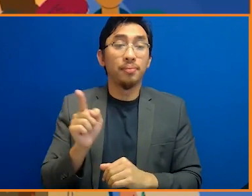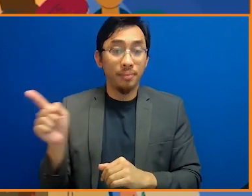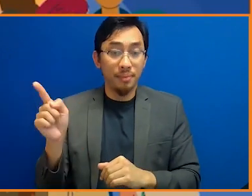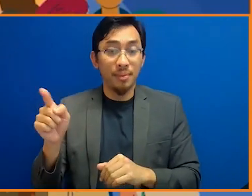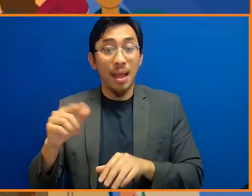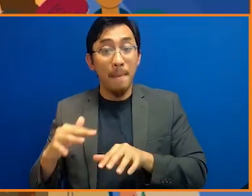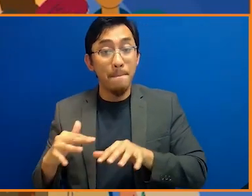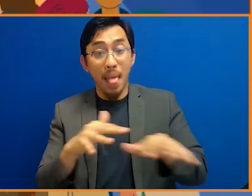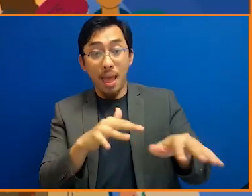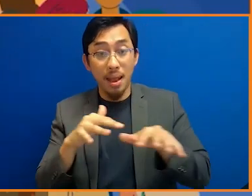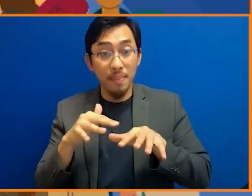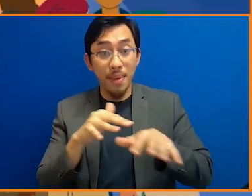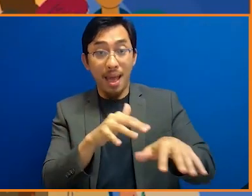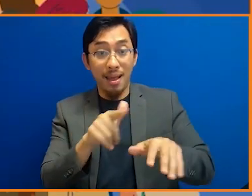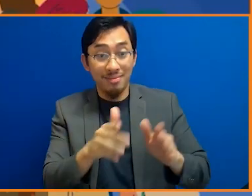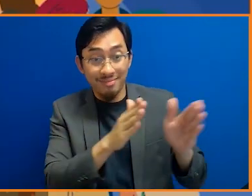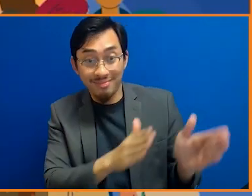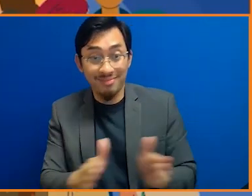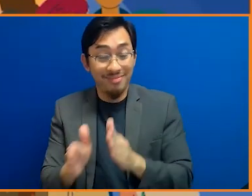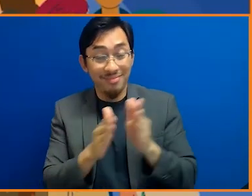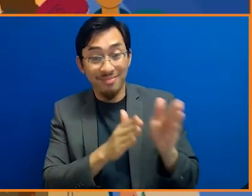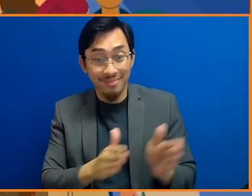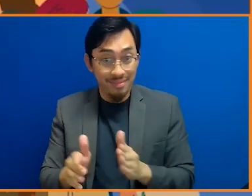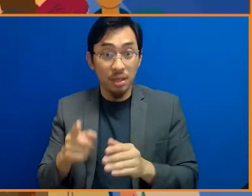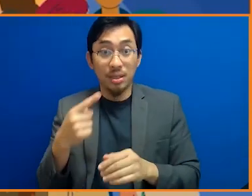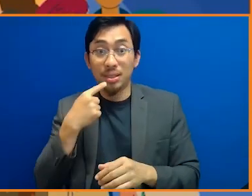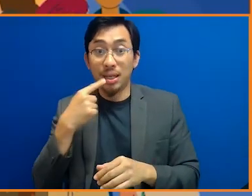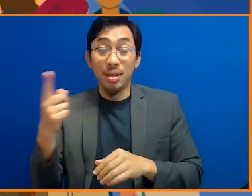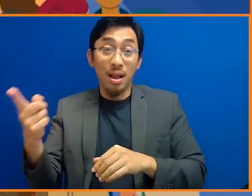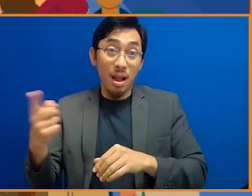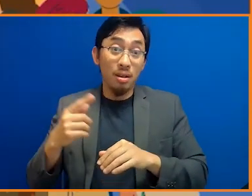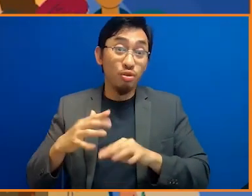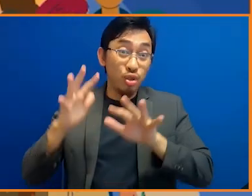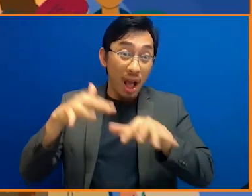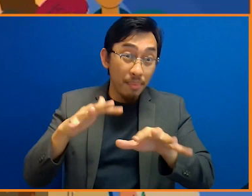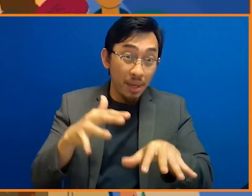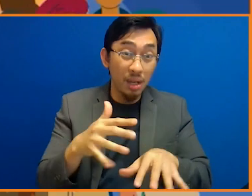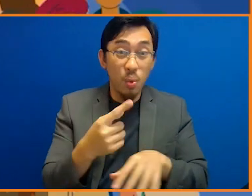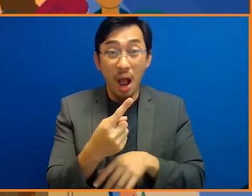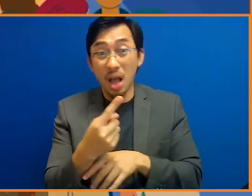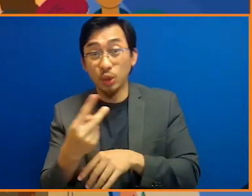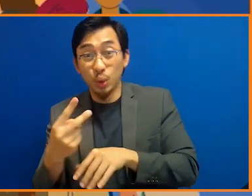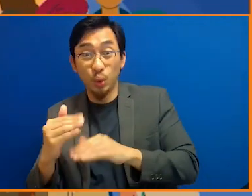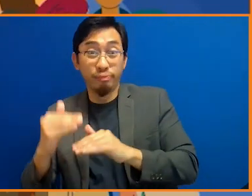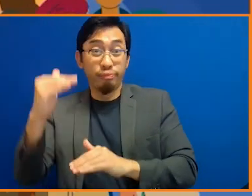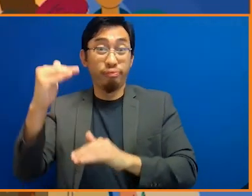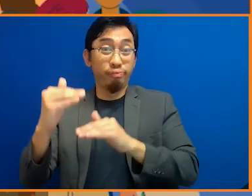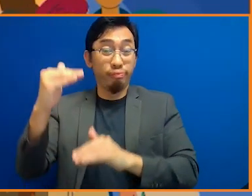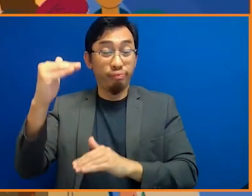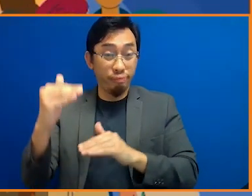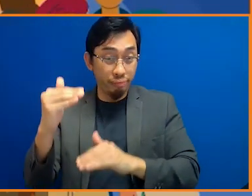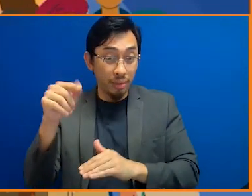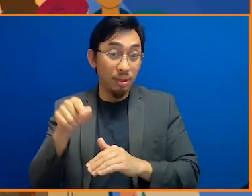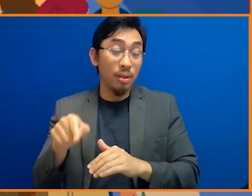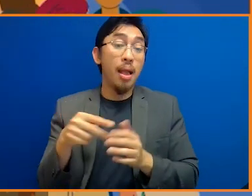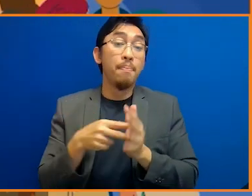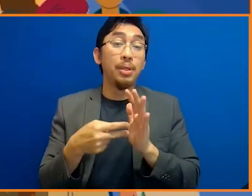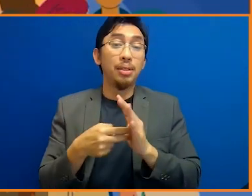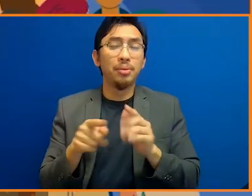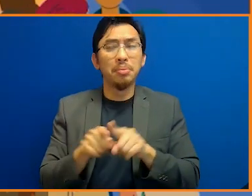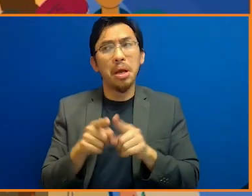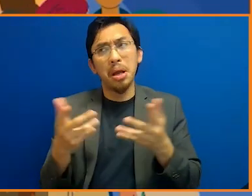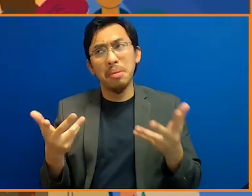and evacuation planning, which we call tsunami level 1 and level 2. Level 1